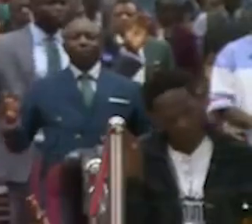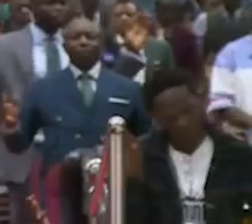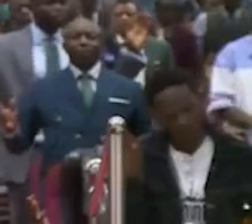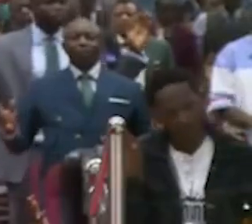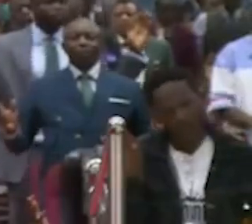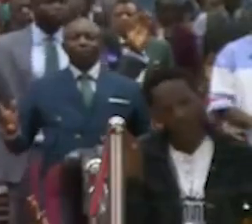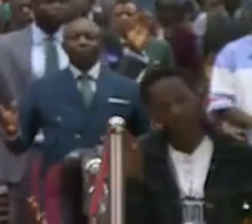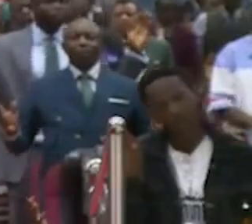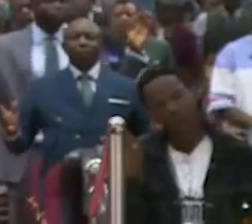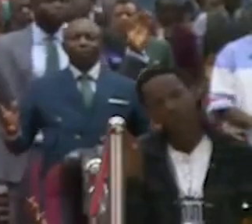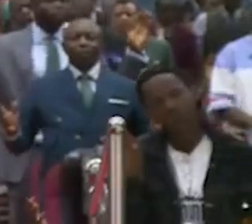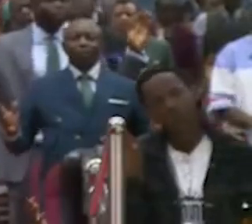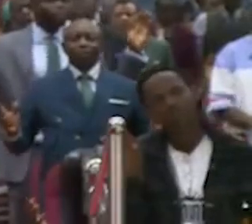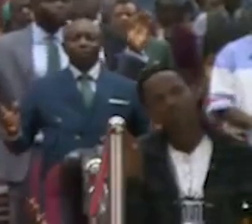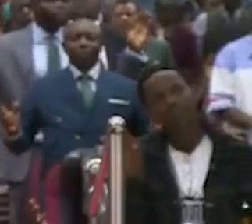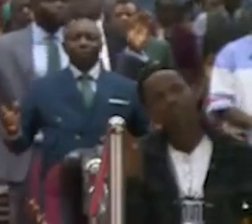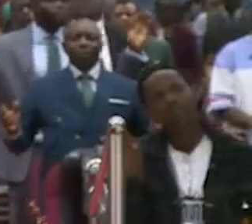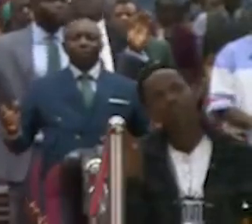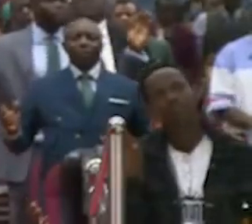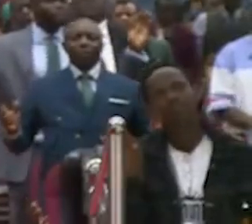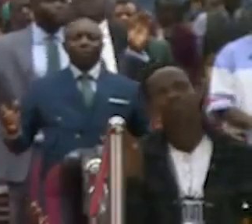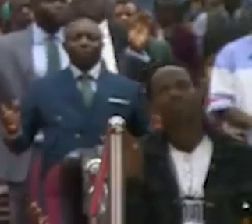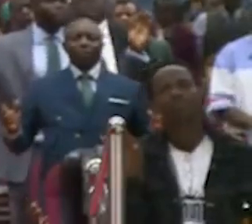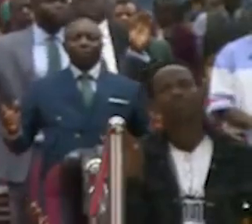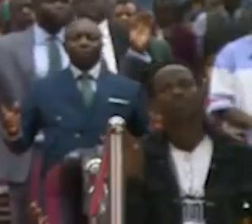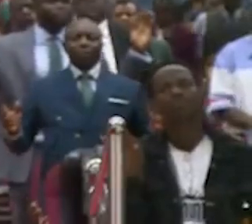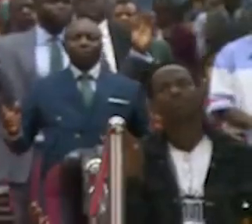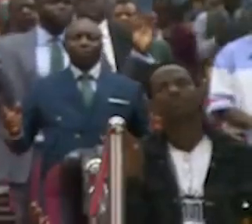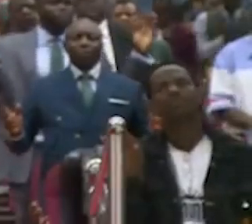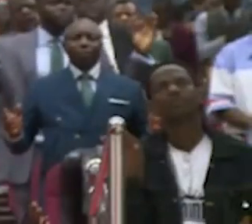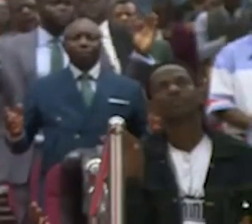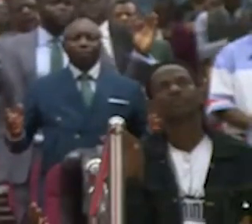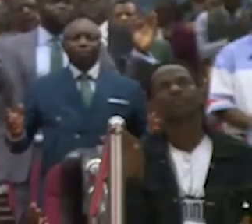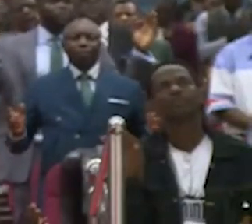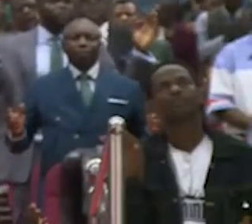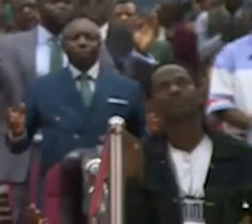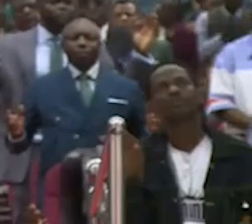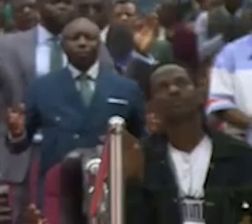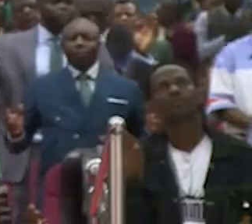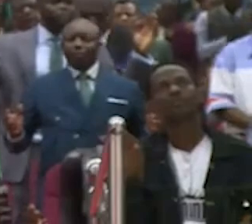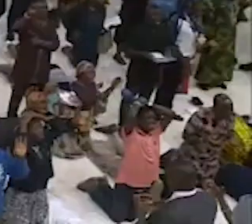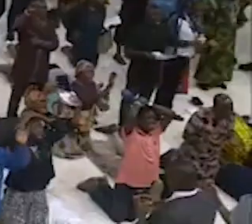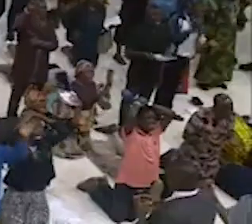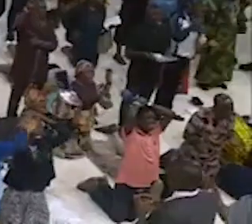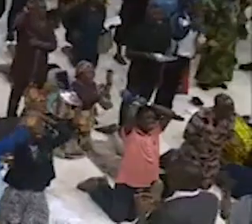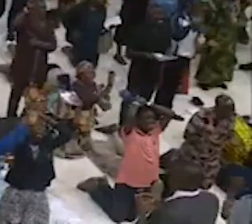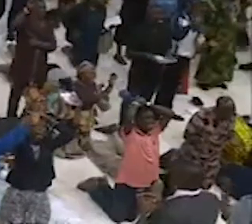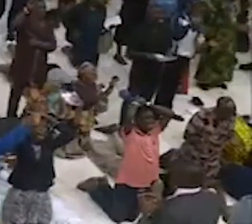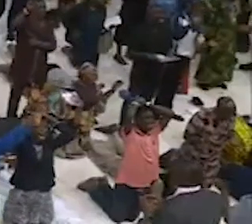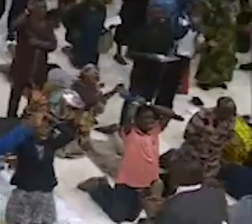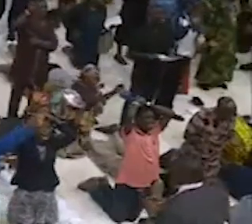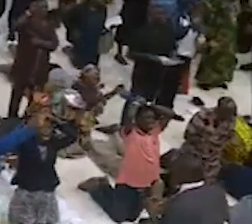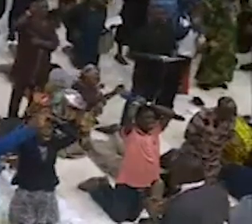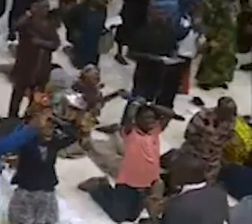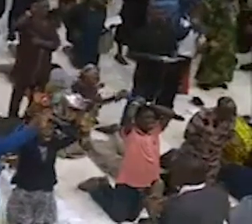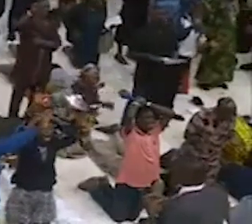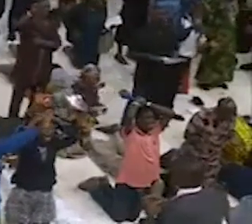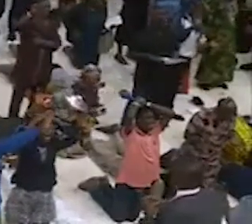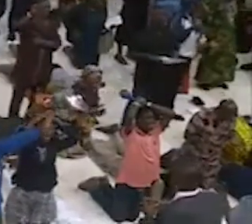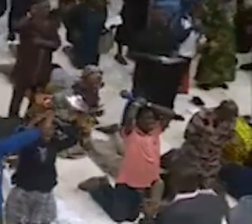And whatever may be the private request of your children, grant tonight.